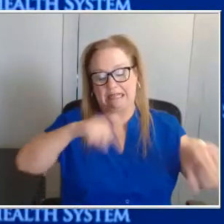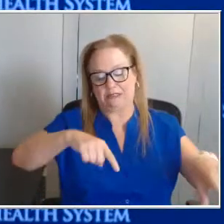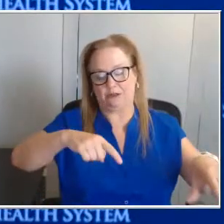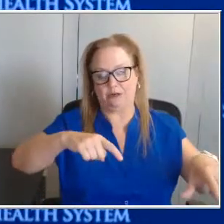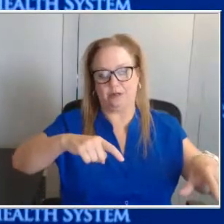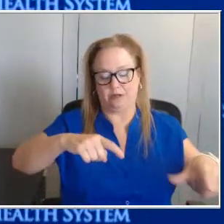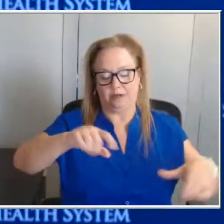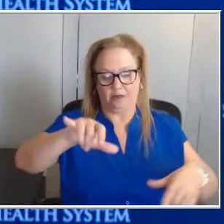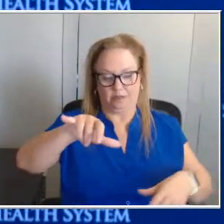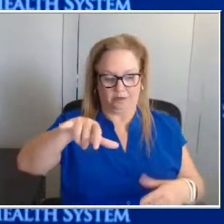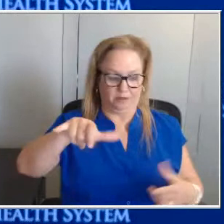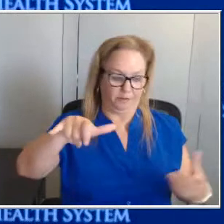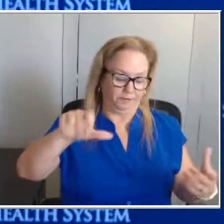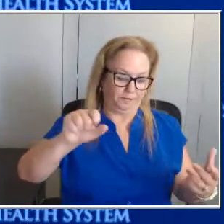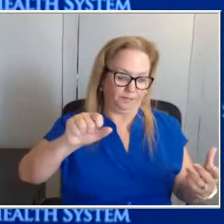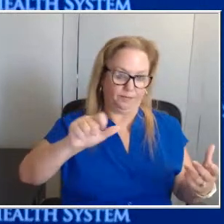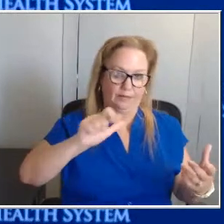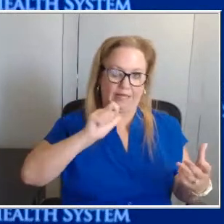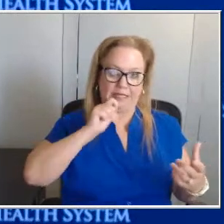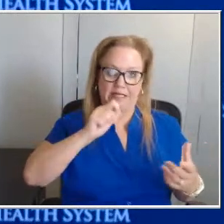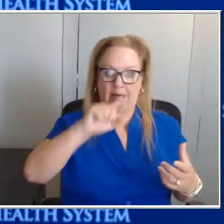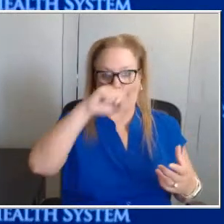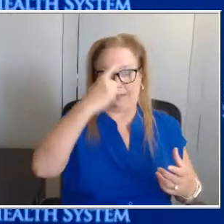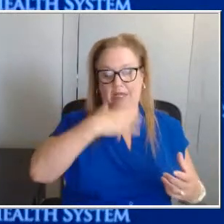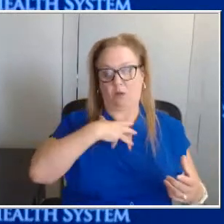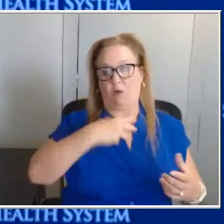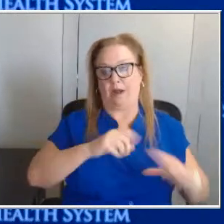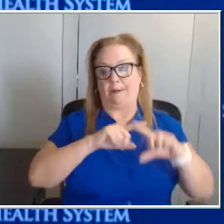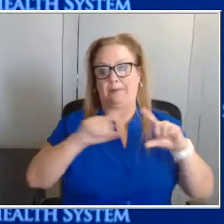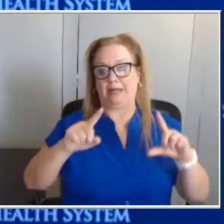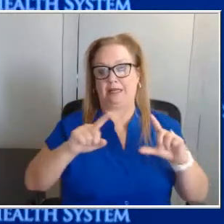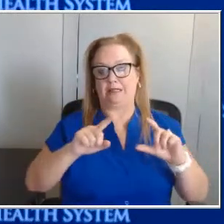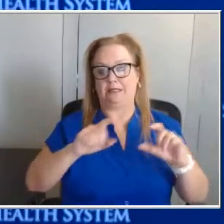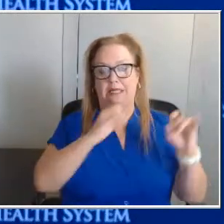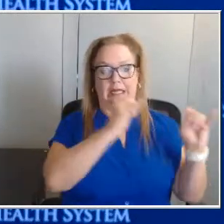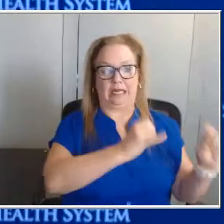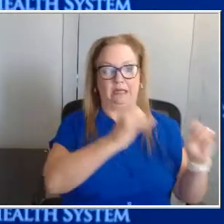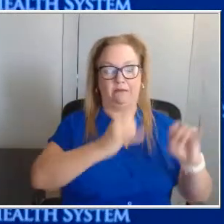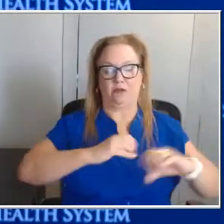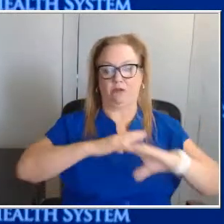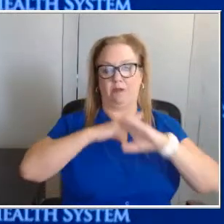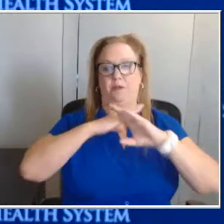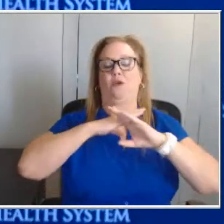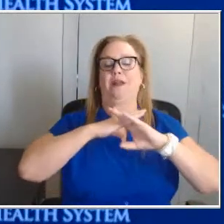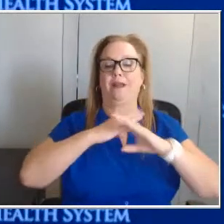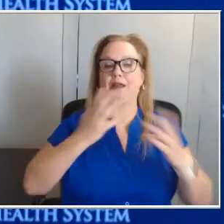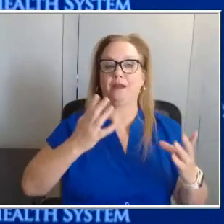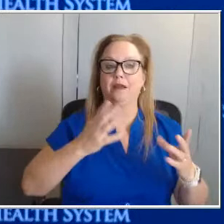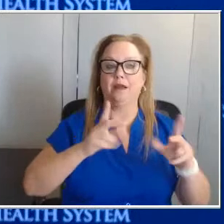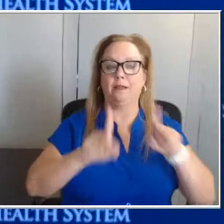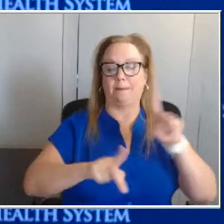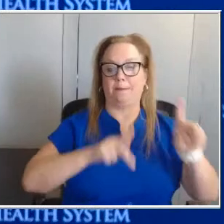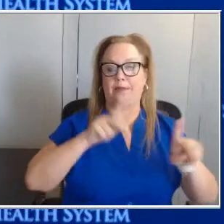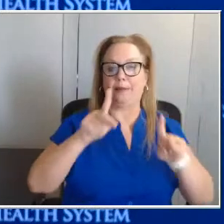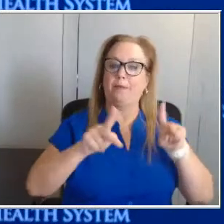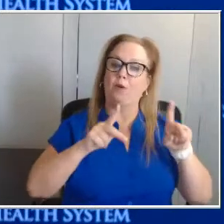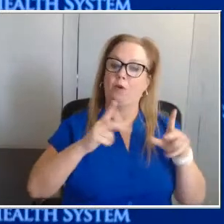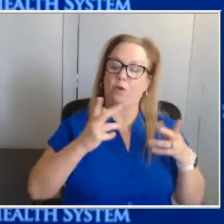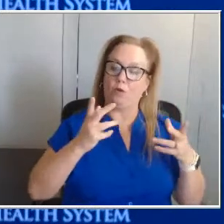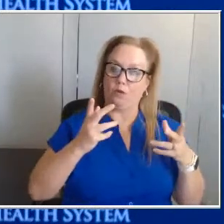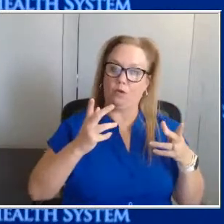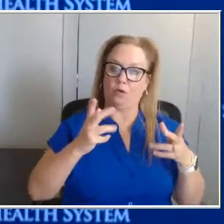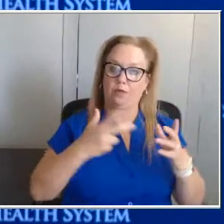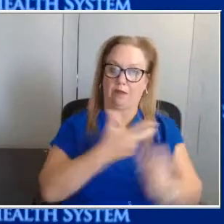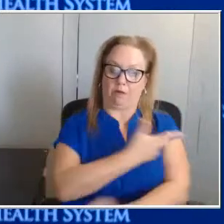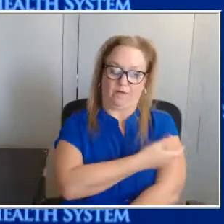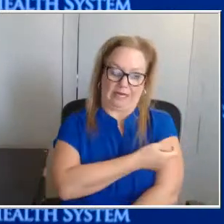is, it's not just black and white, but I think it has to do with individual immunity. So those people that were